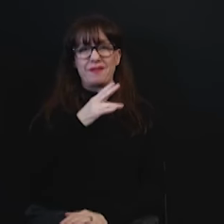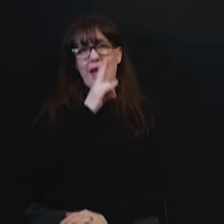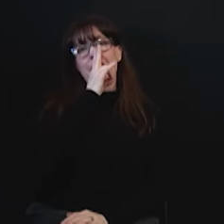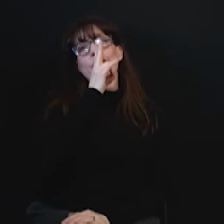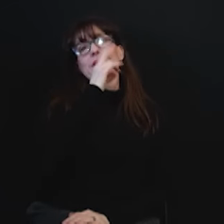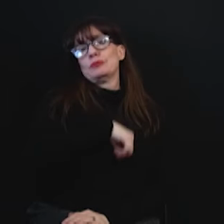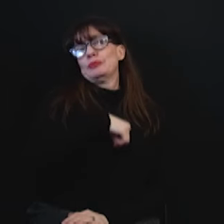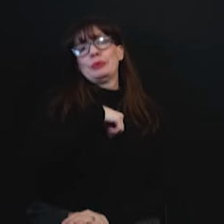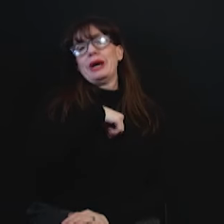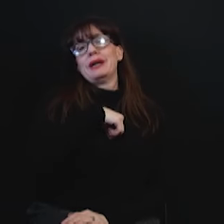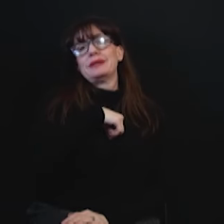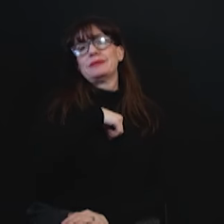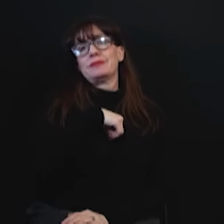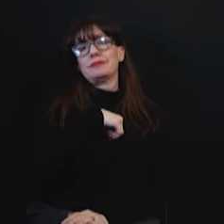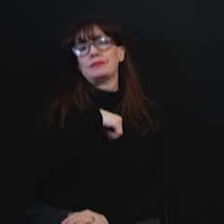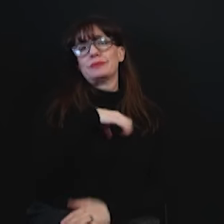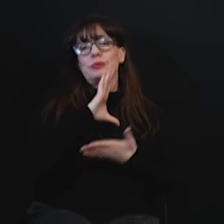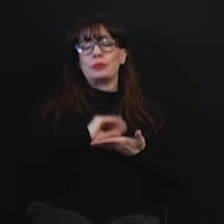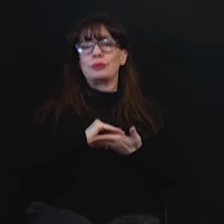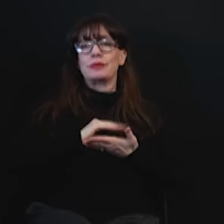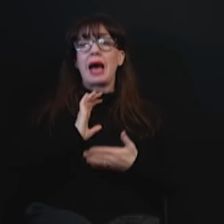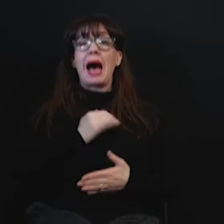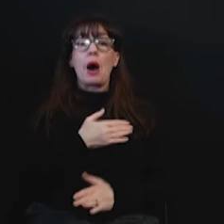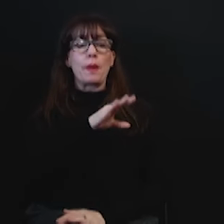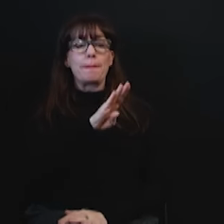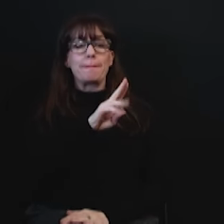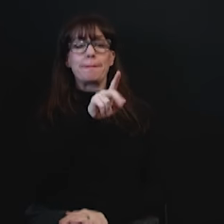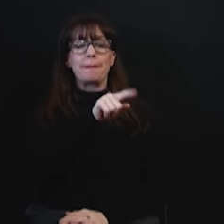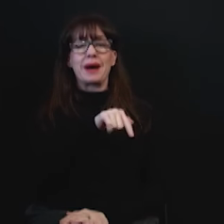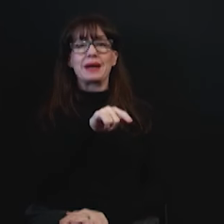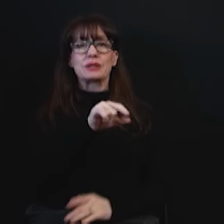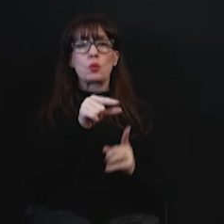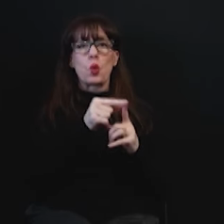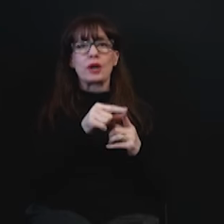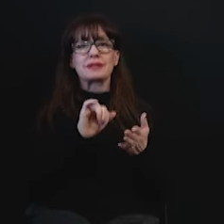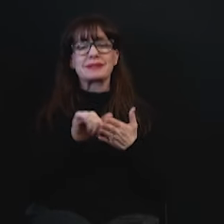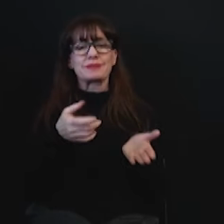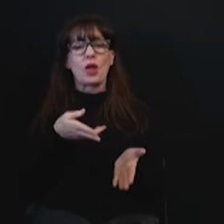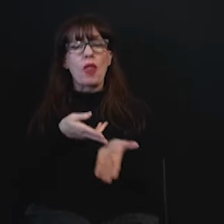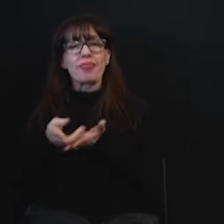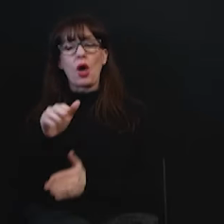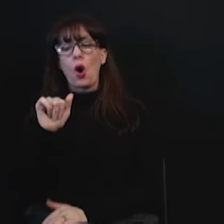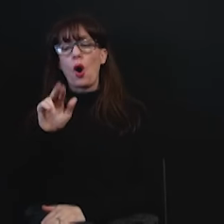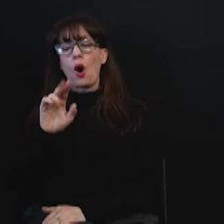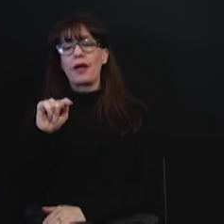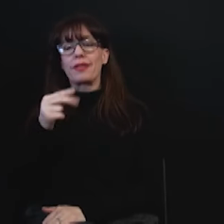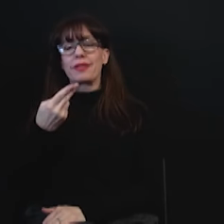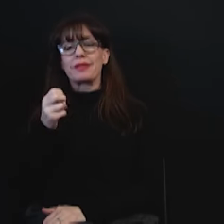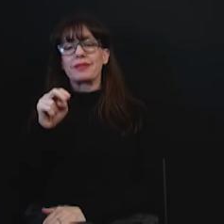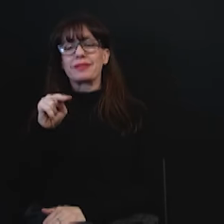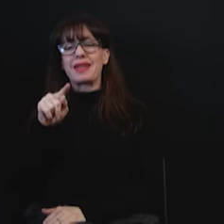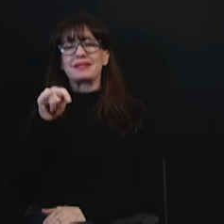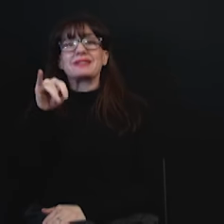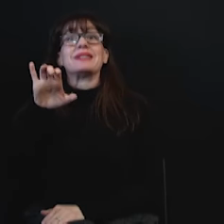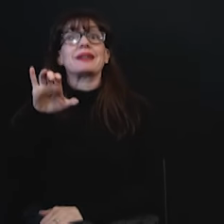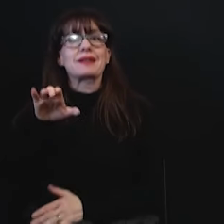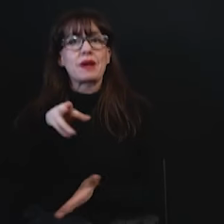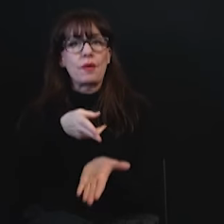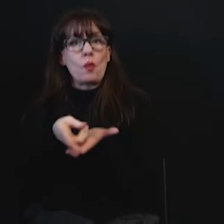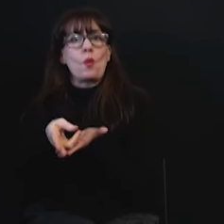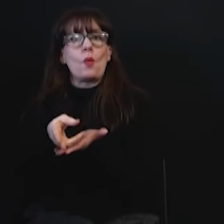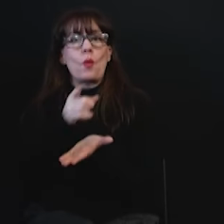or pride. One of our buzzwords in our culture today is authentic. Are you authentic? Are you